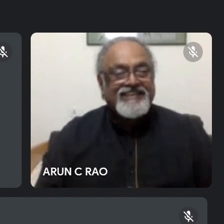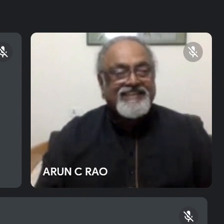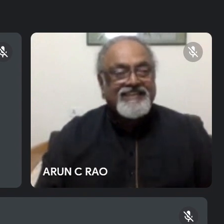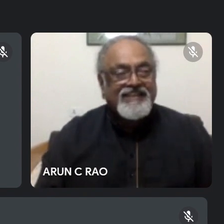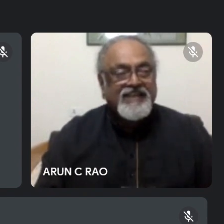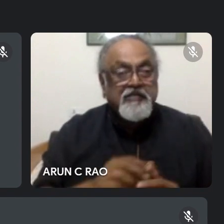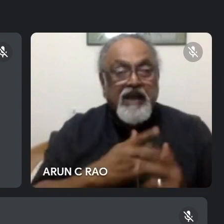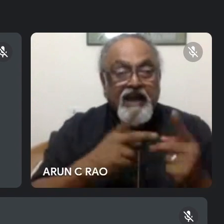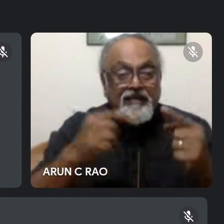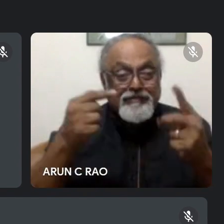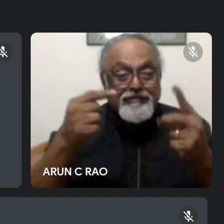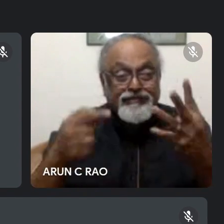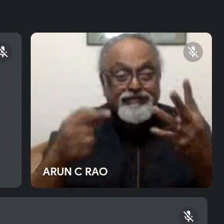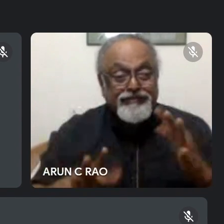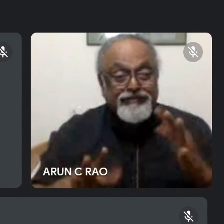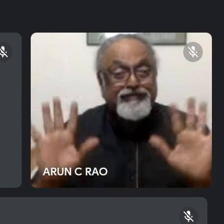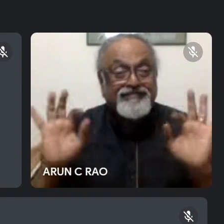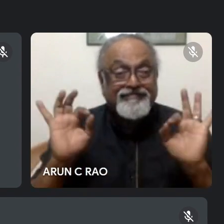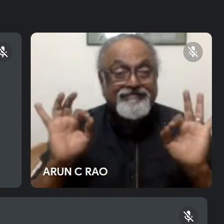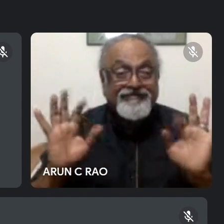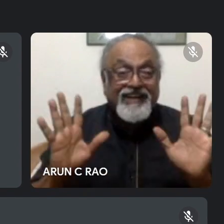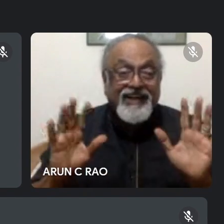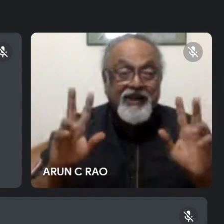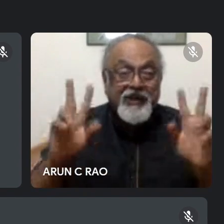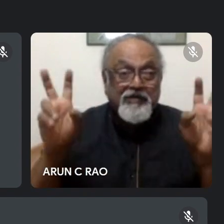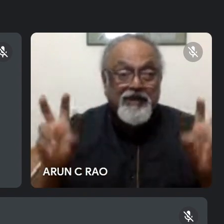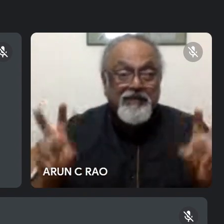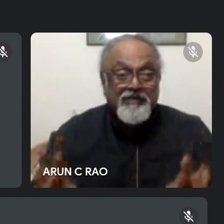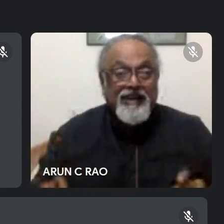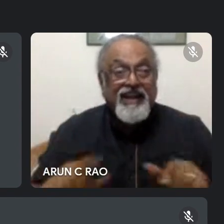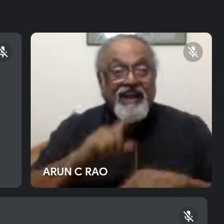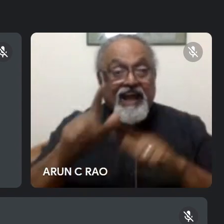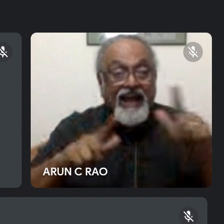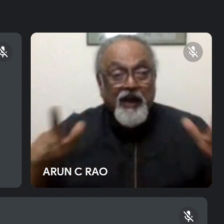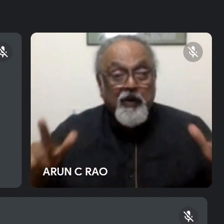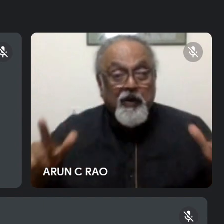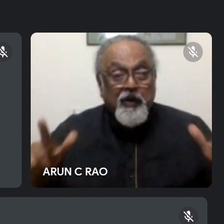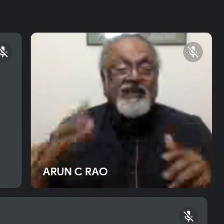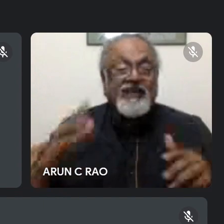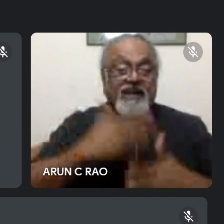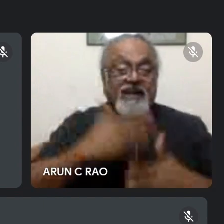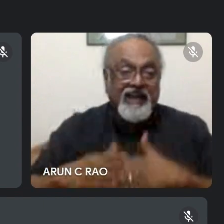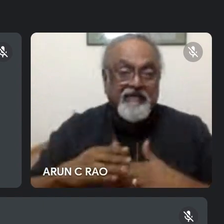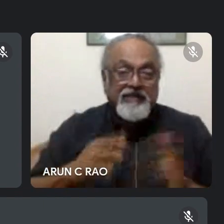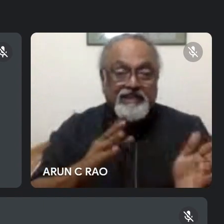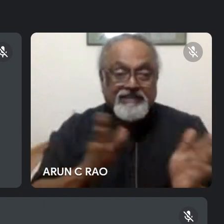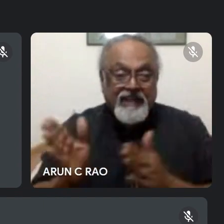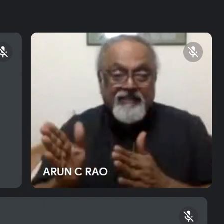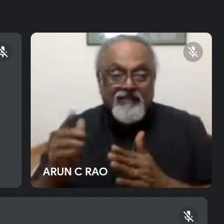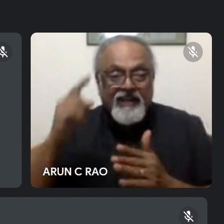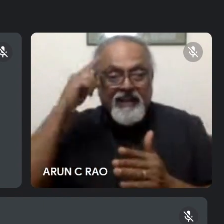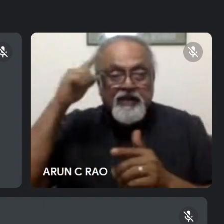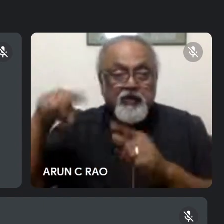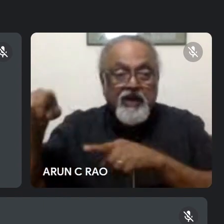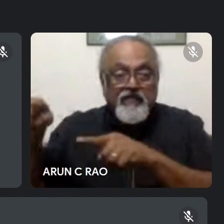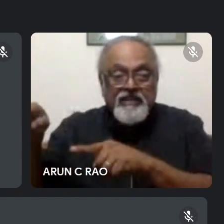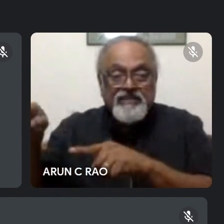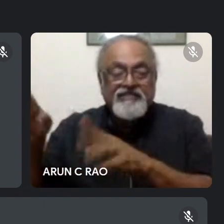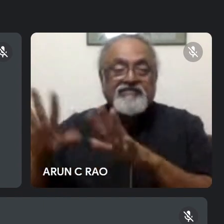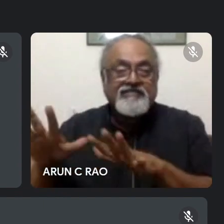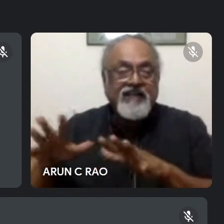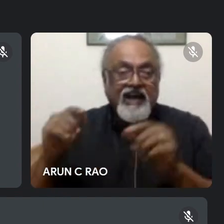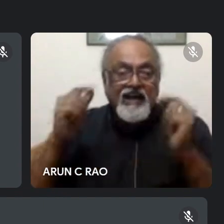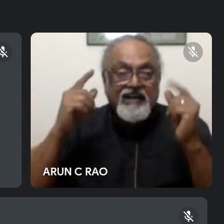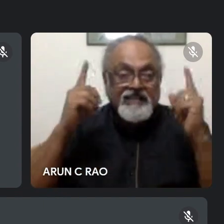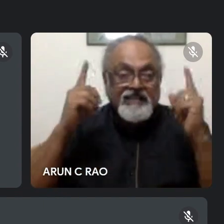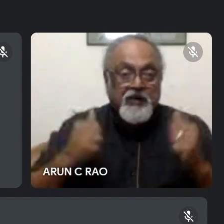aspects. Especially started off with language around disability and how the shift to neurodivergence, and understanding your